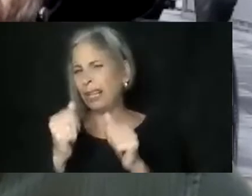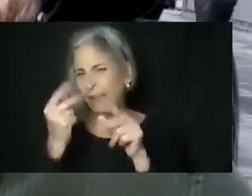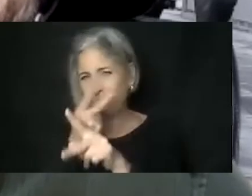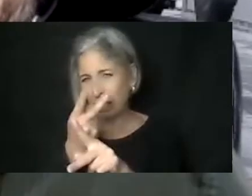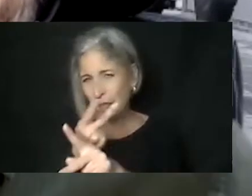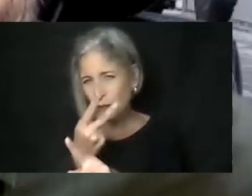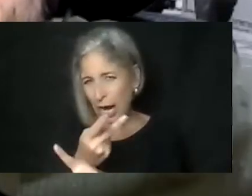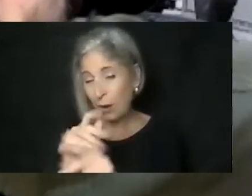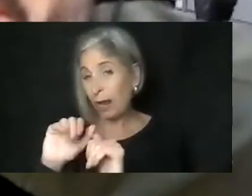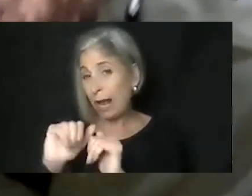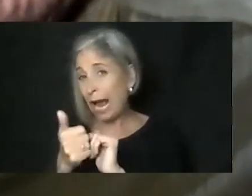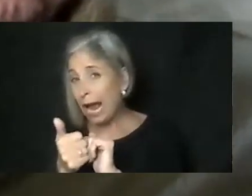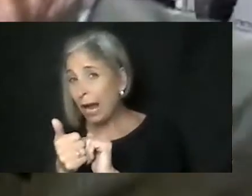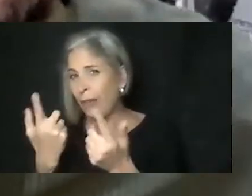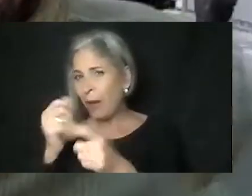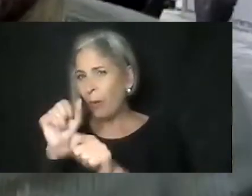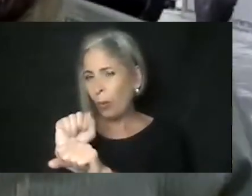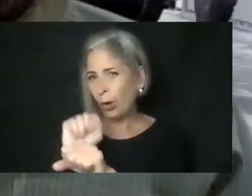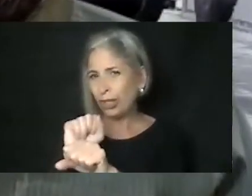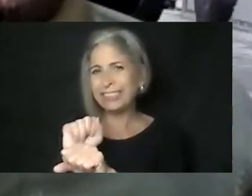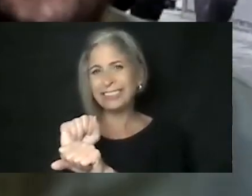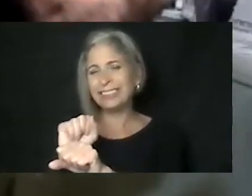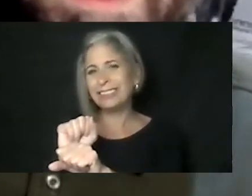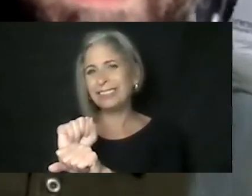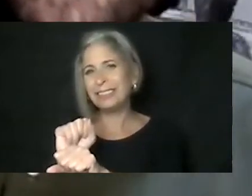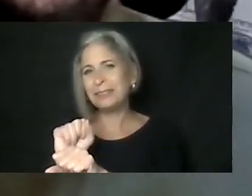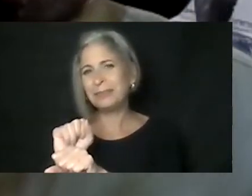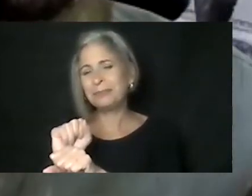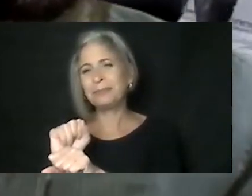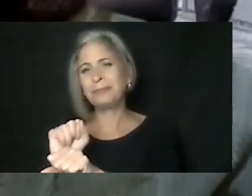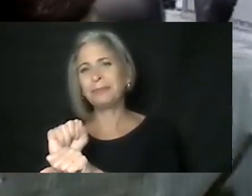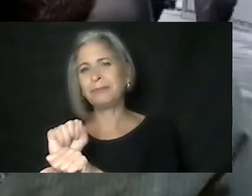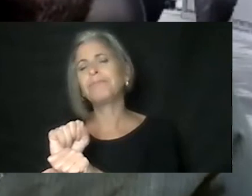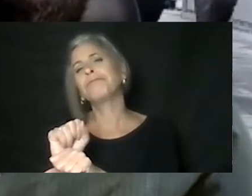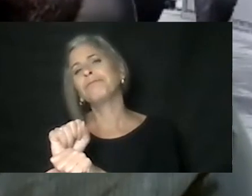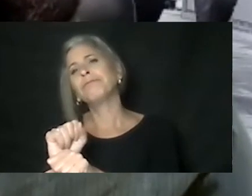out how that would work. Also,